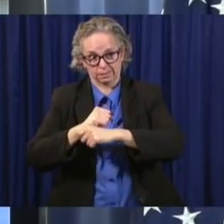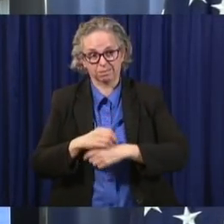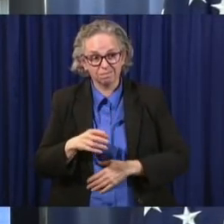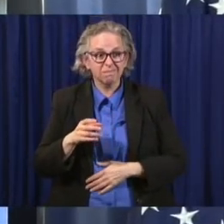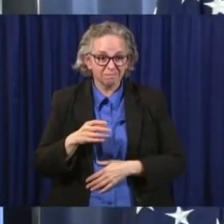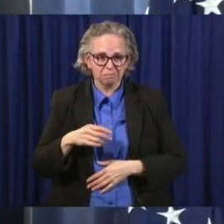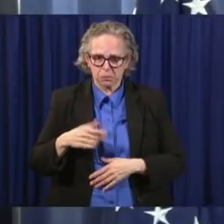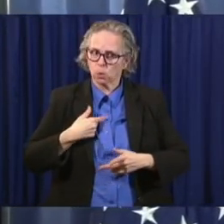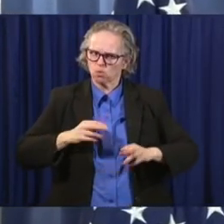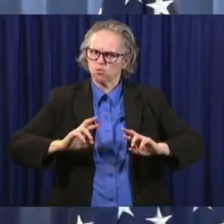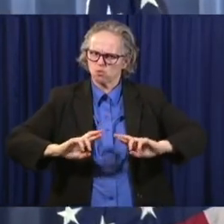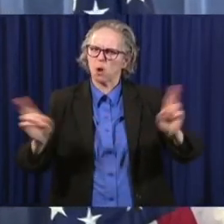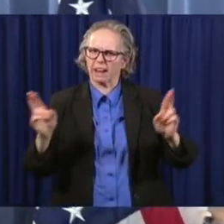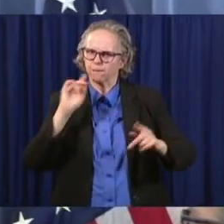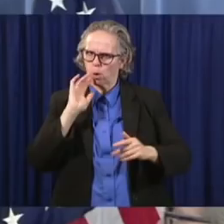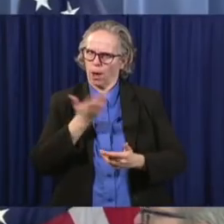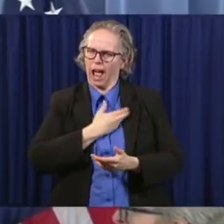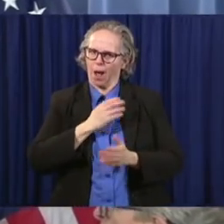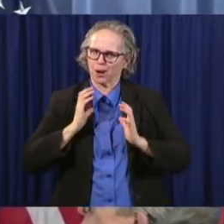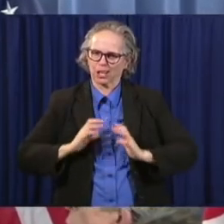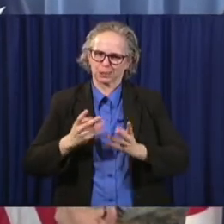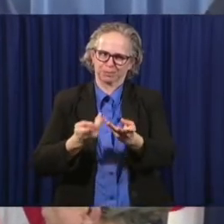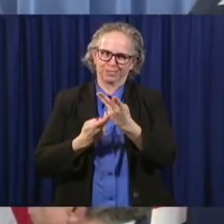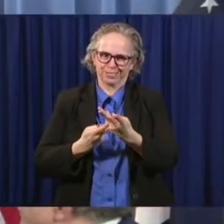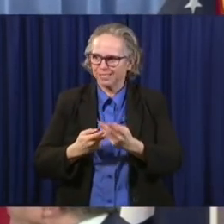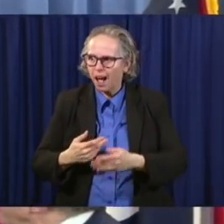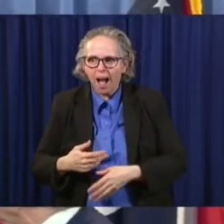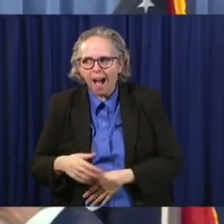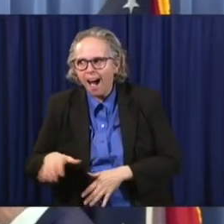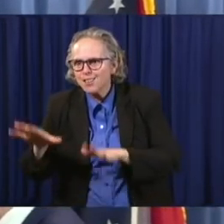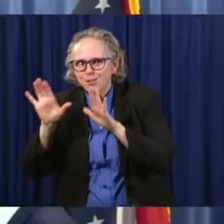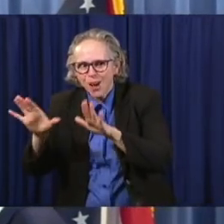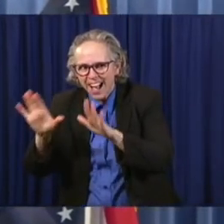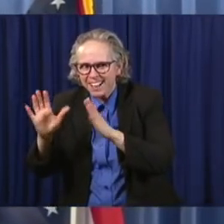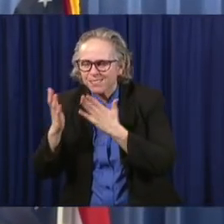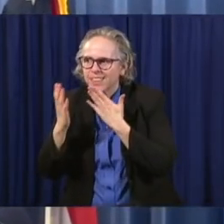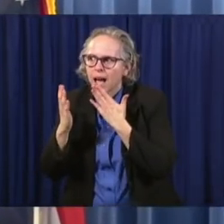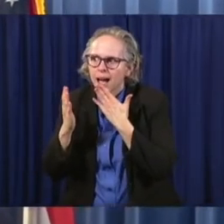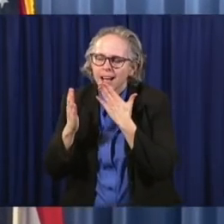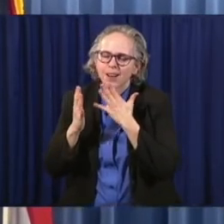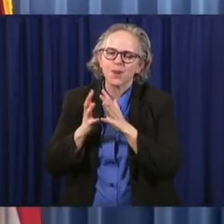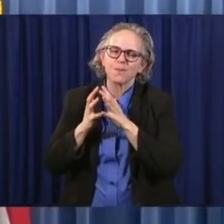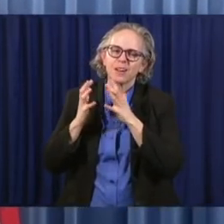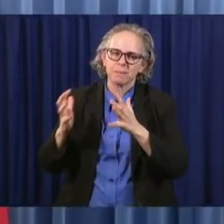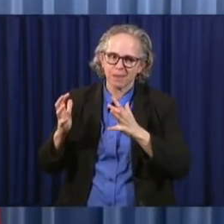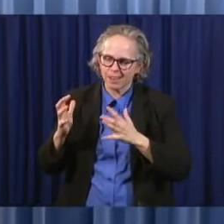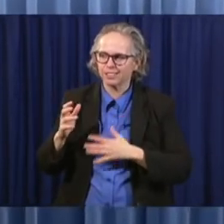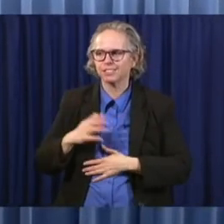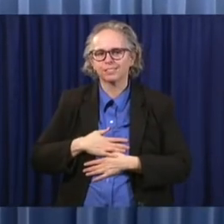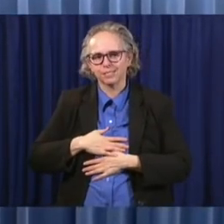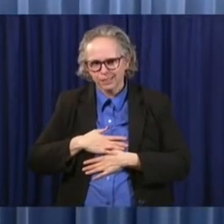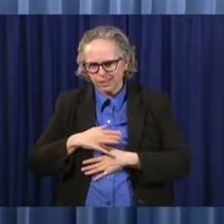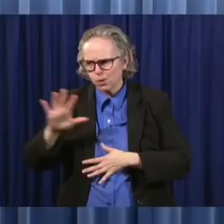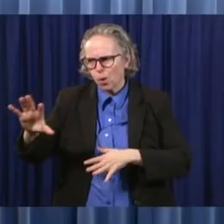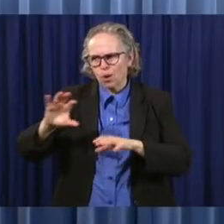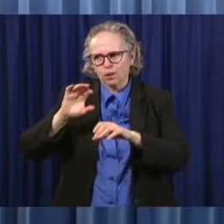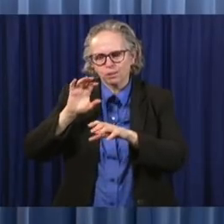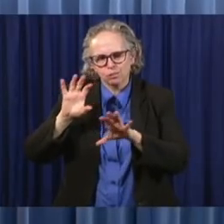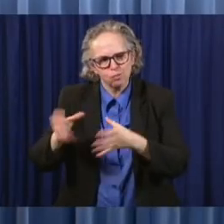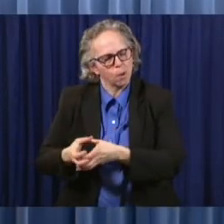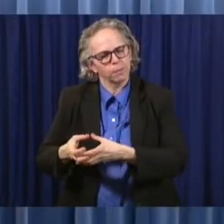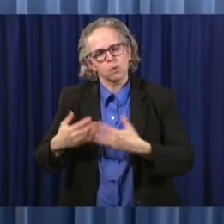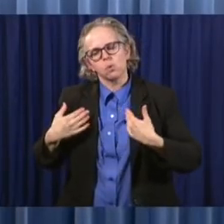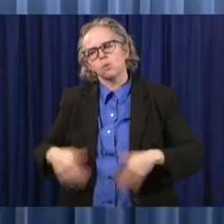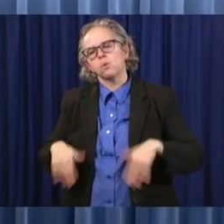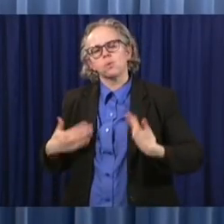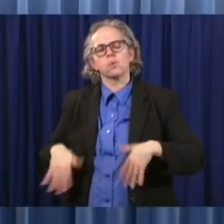customer. Well, that's great. Thank you very, very much to you and for your group for doing this. We're very, very,